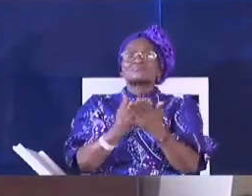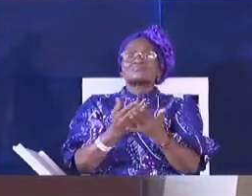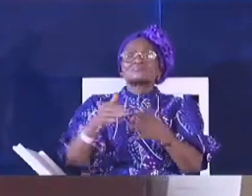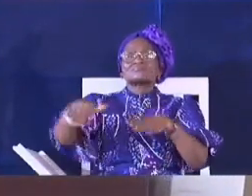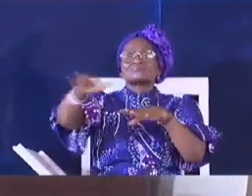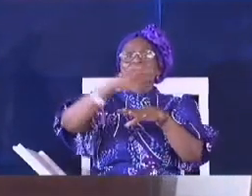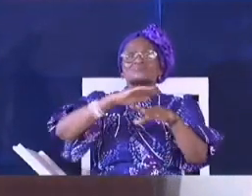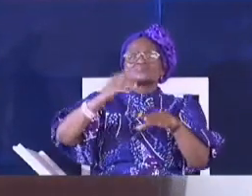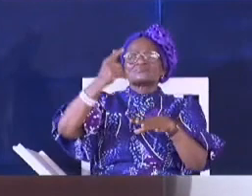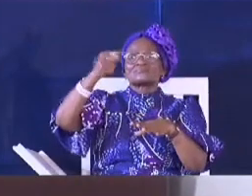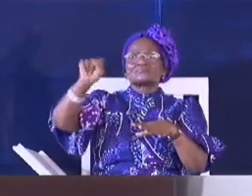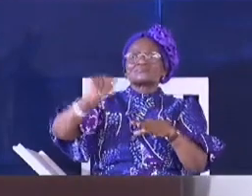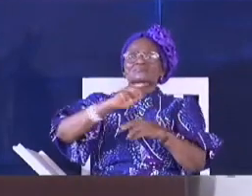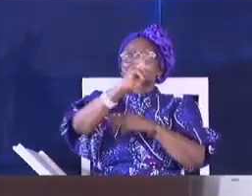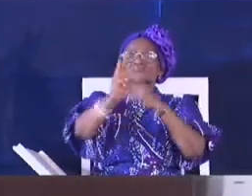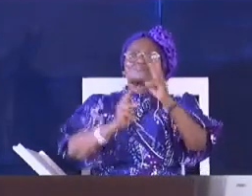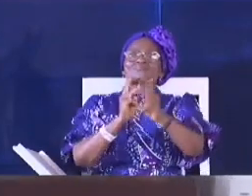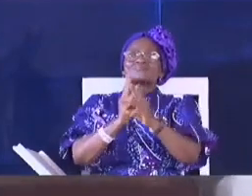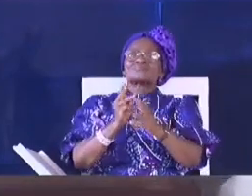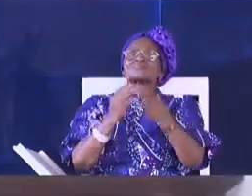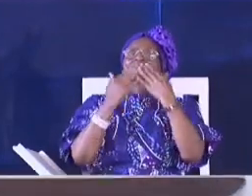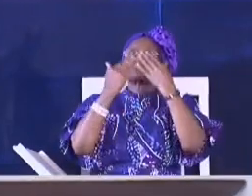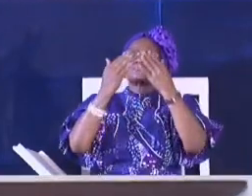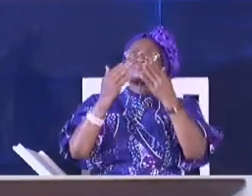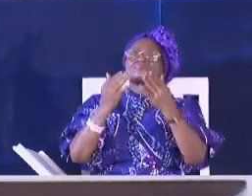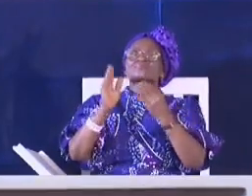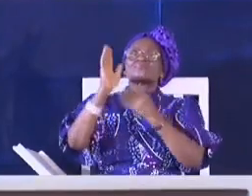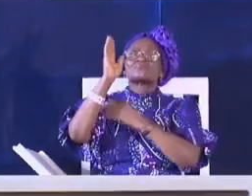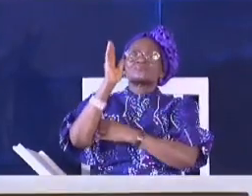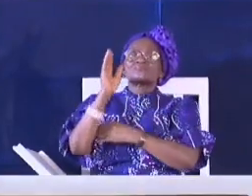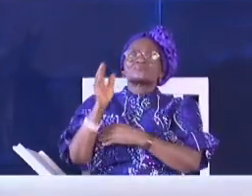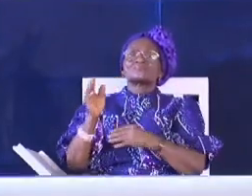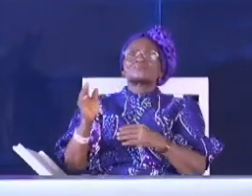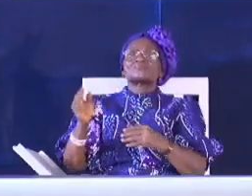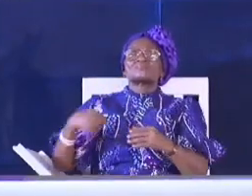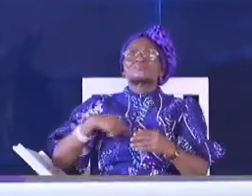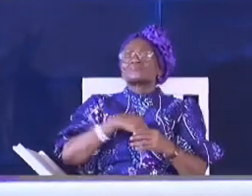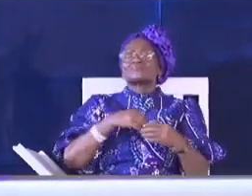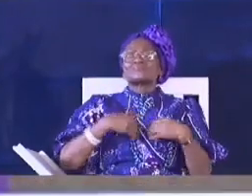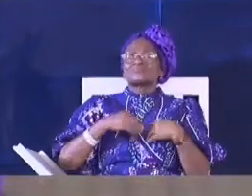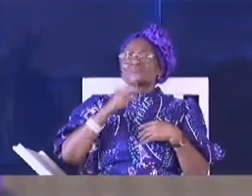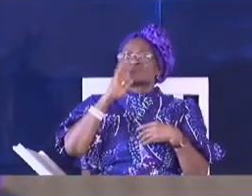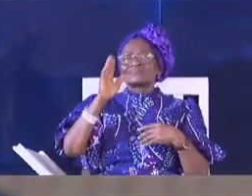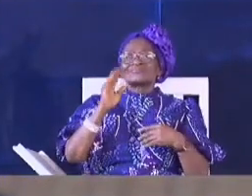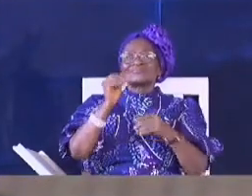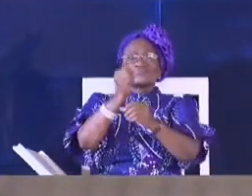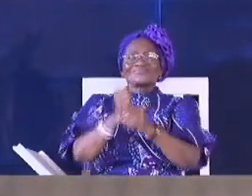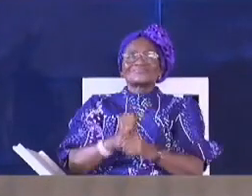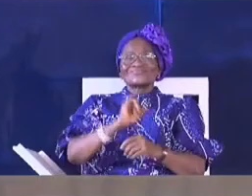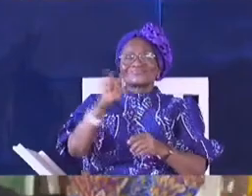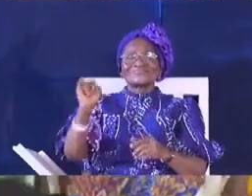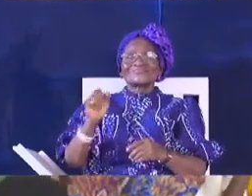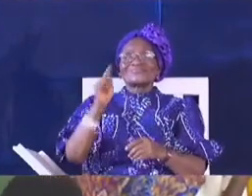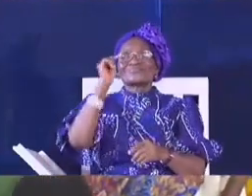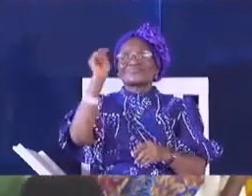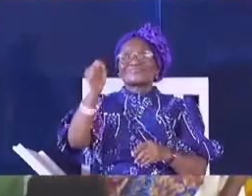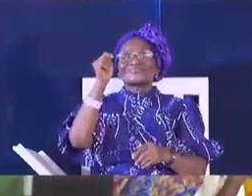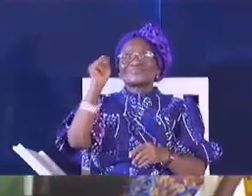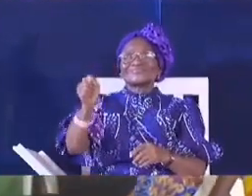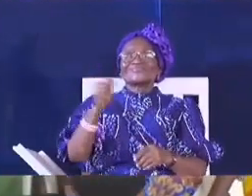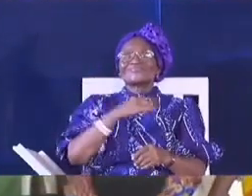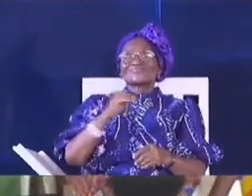I thank God that we have been receiving testimonies, and there will be many